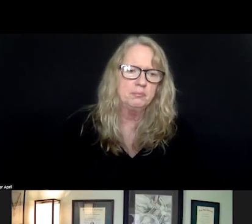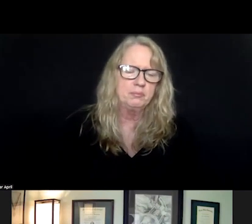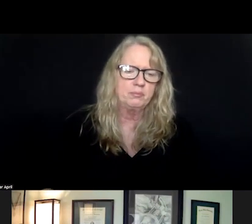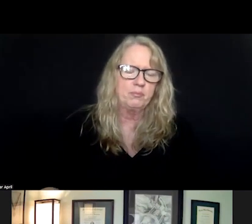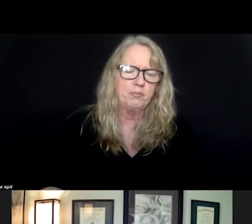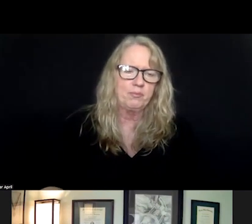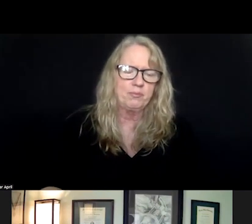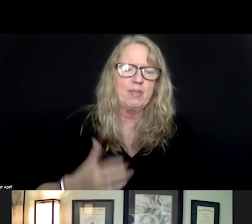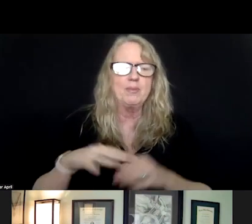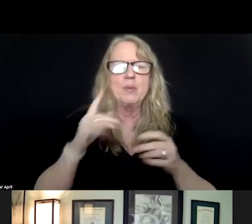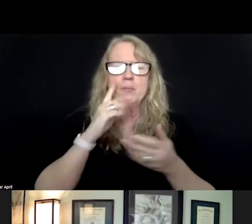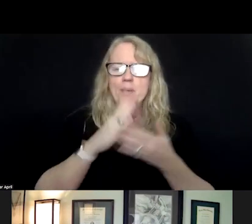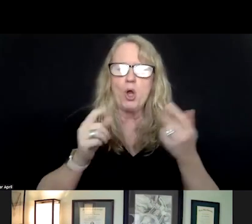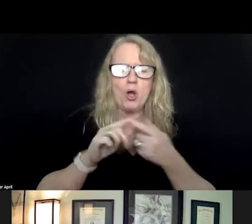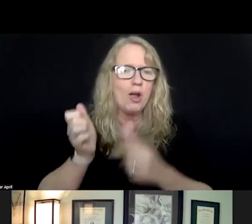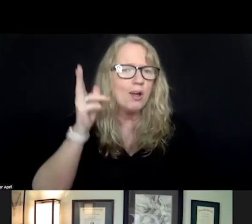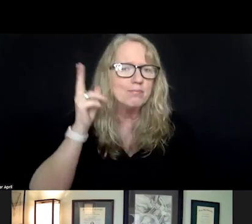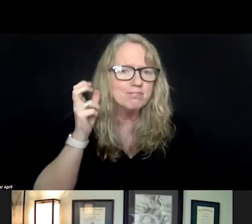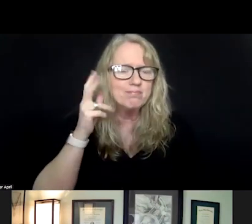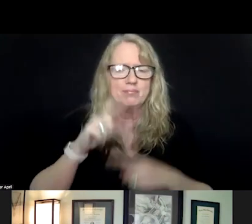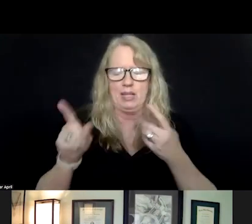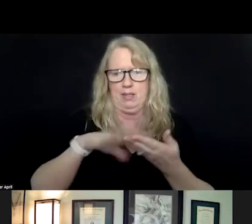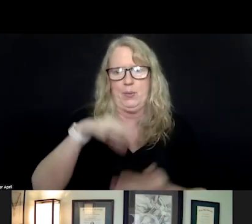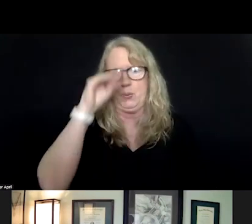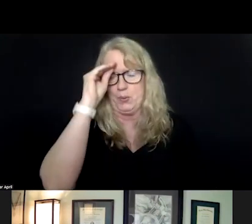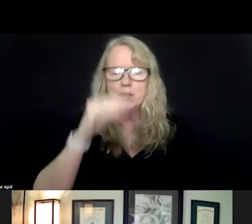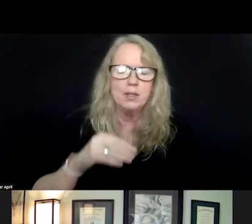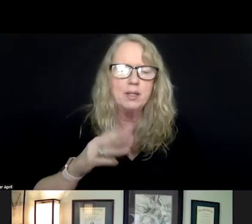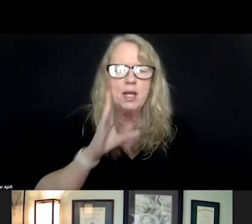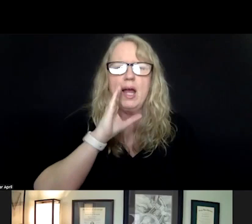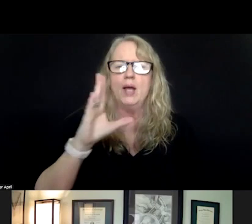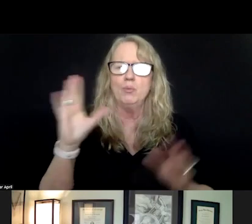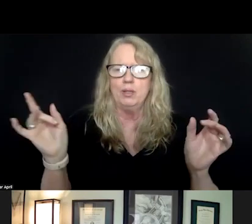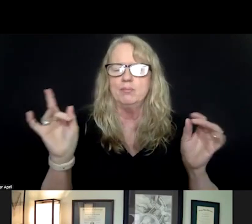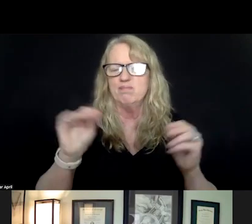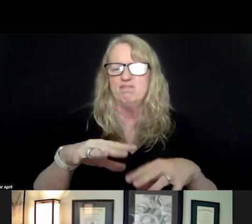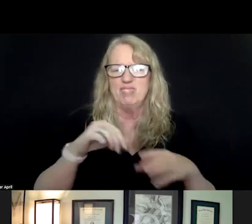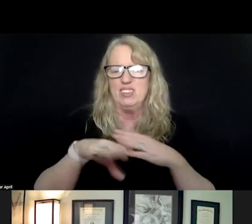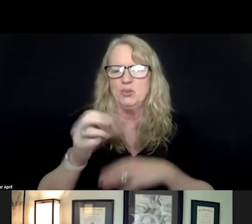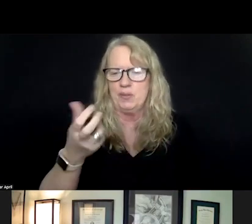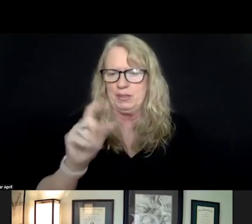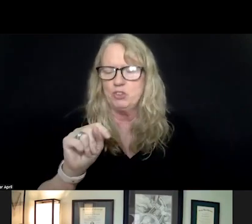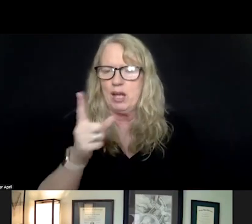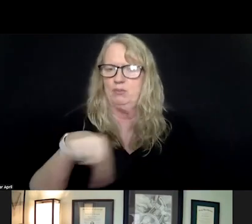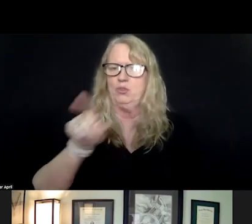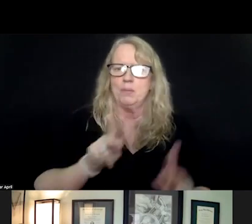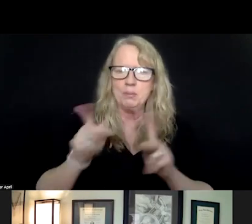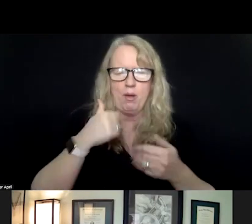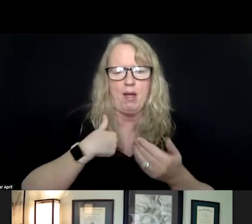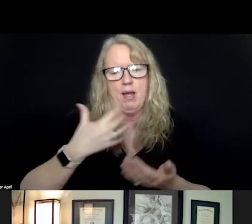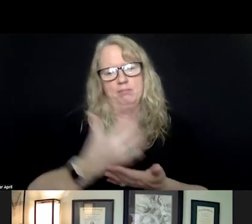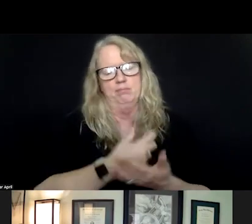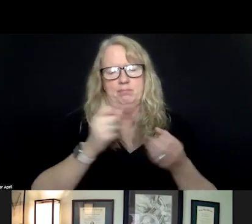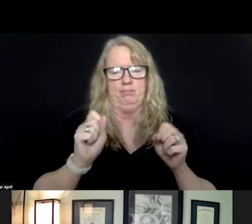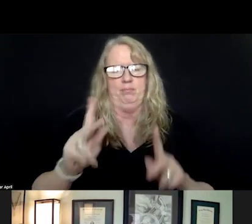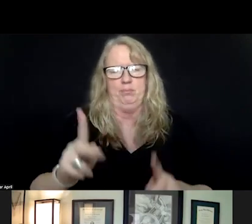of our listen and learn sessions and has been well received. And I will throw it into the chat link so that people have an opportunity to take a look at